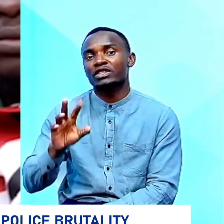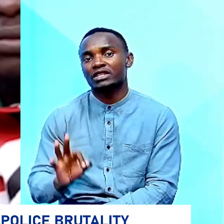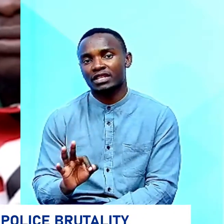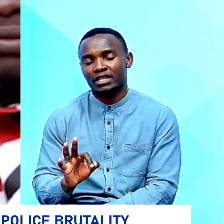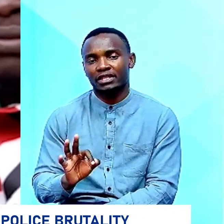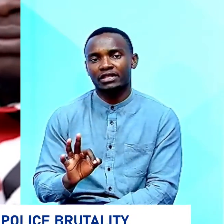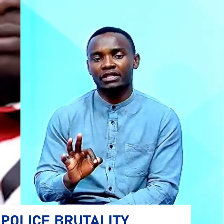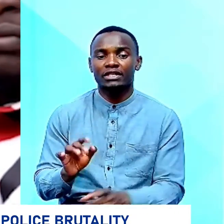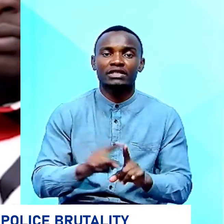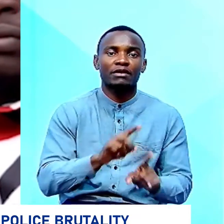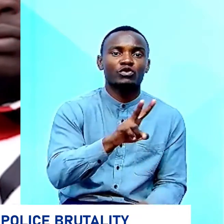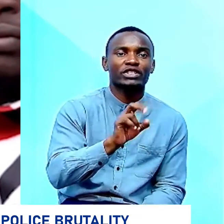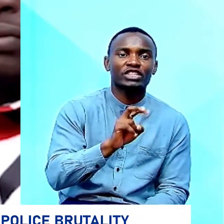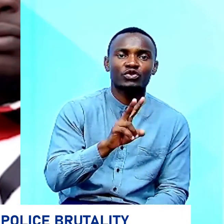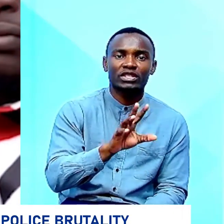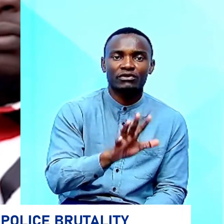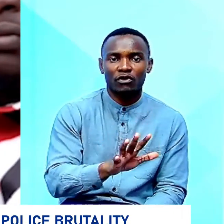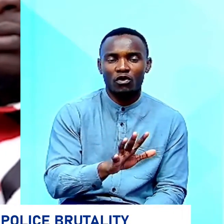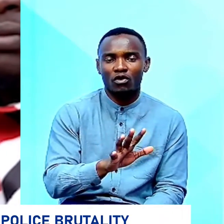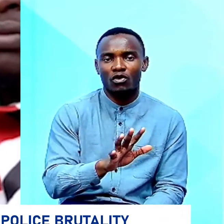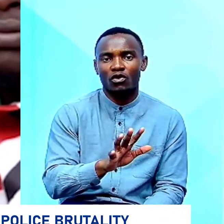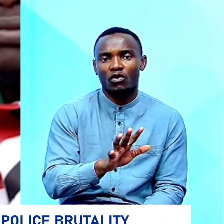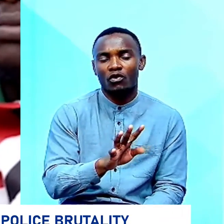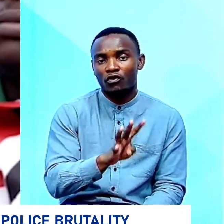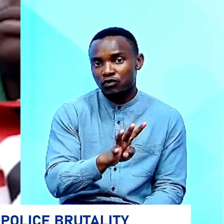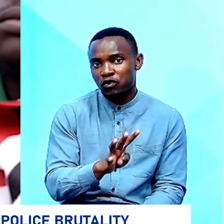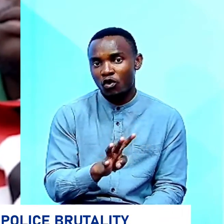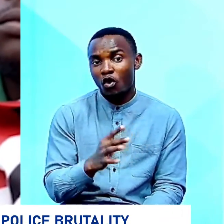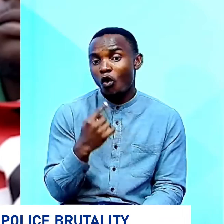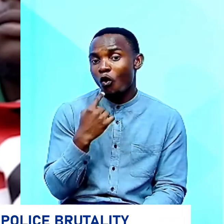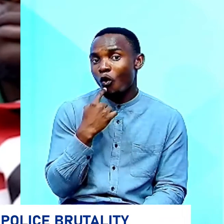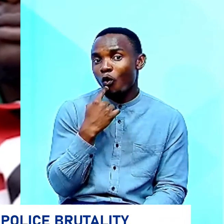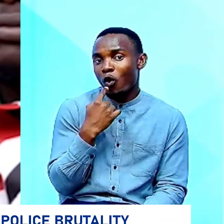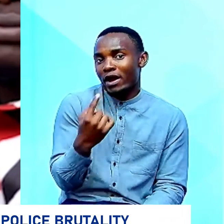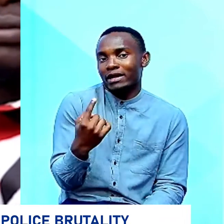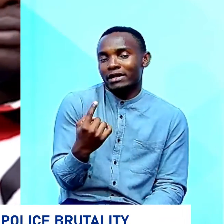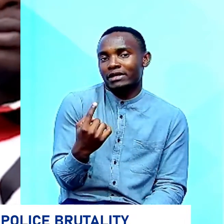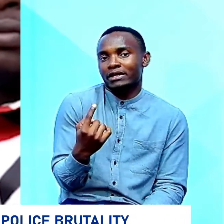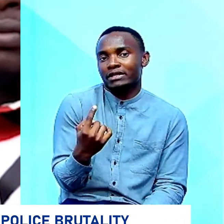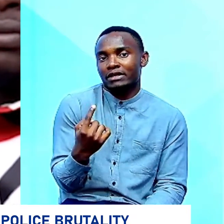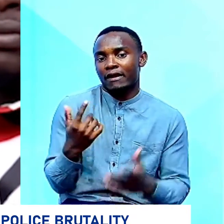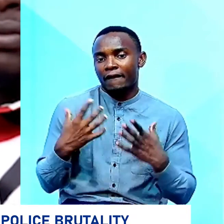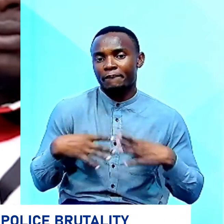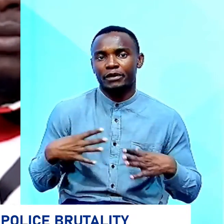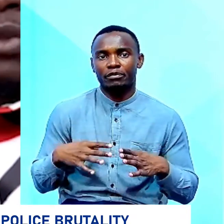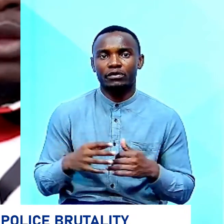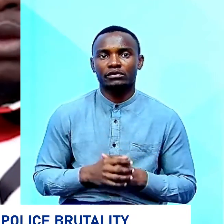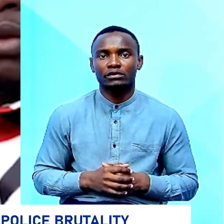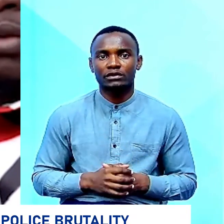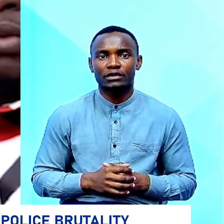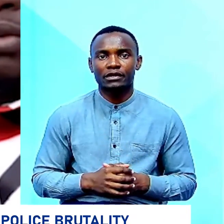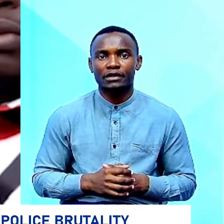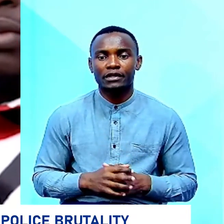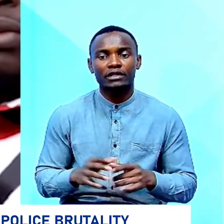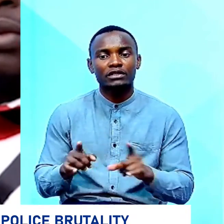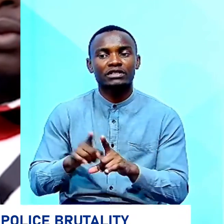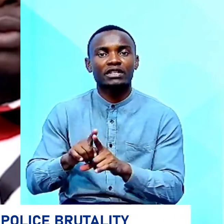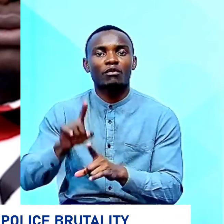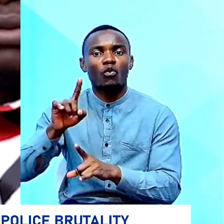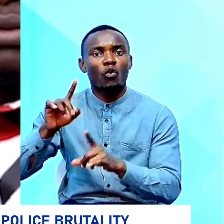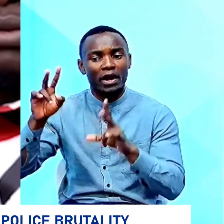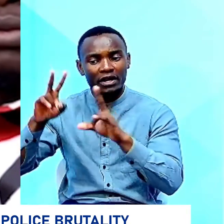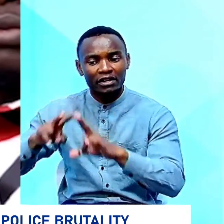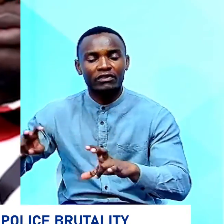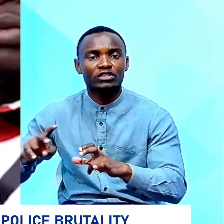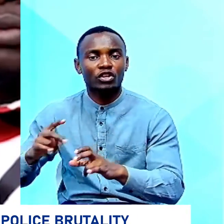and 2024, 120 people plus. There's only one inquest, that of Rex Masai. And we know that